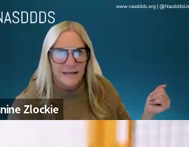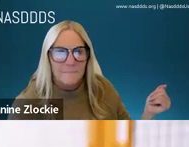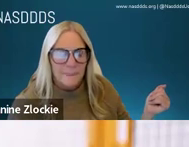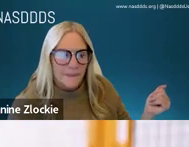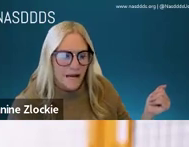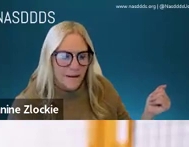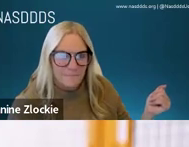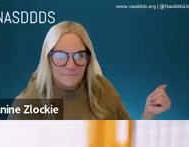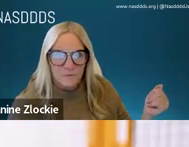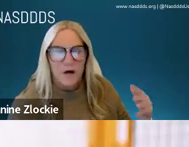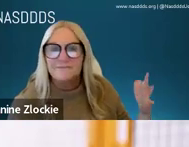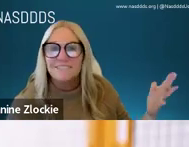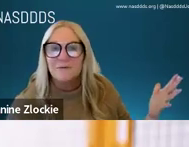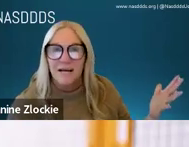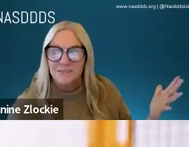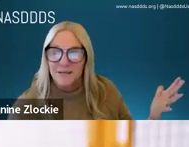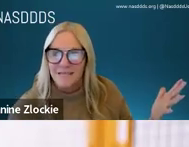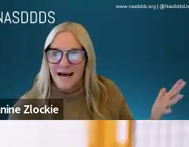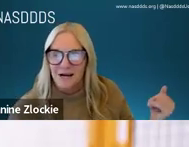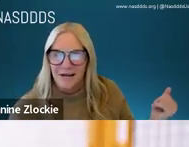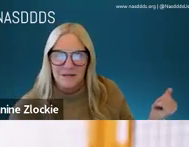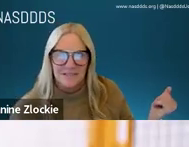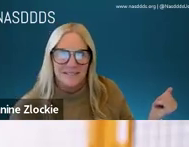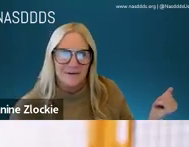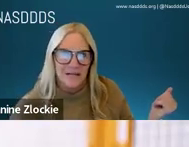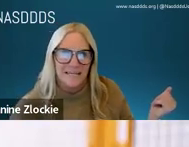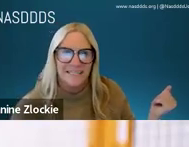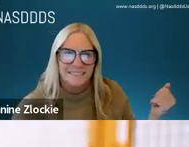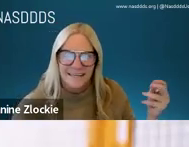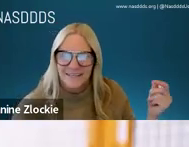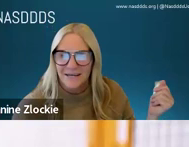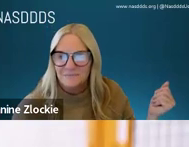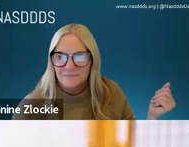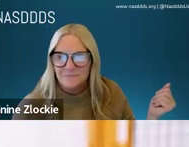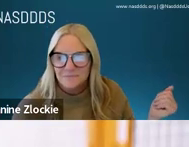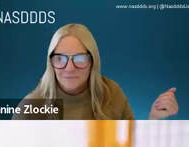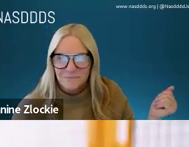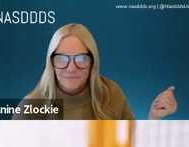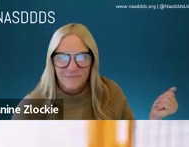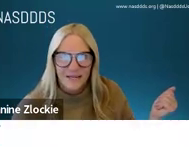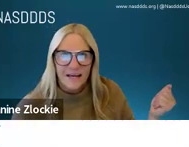want to see, we'll have to see what else comes out on person-centered planning. Next slide.